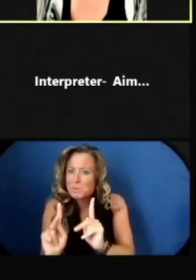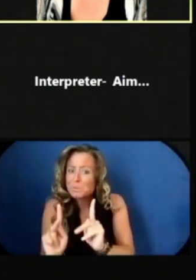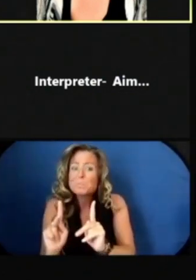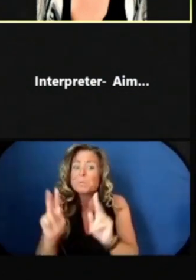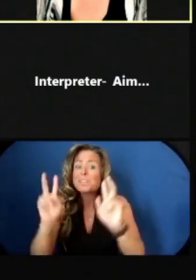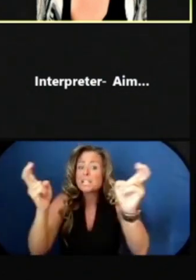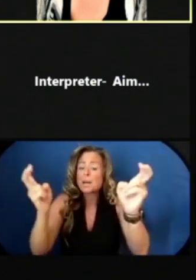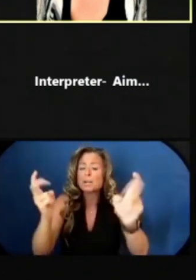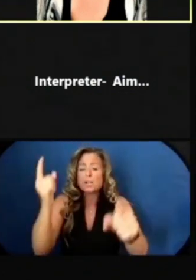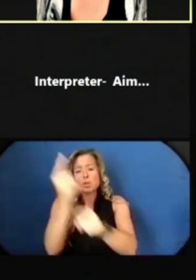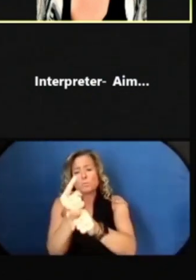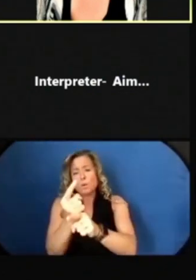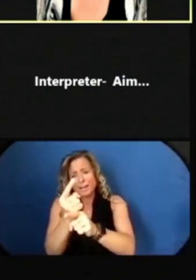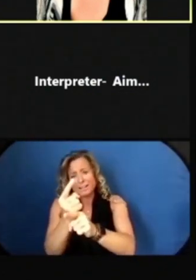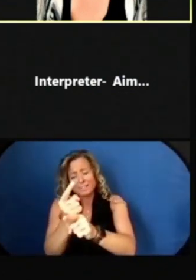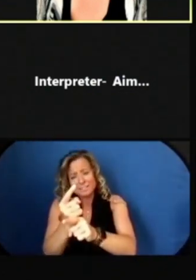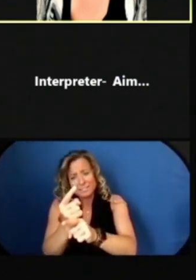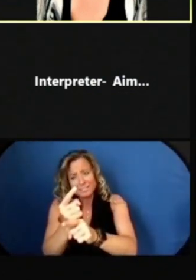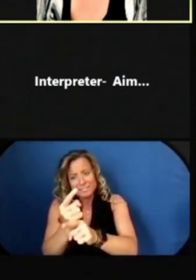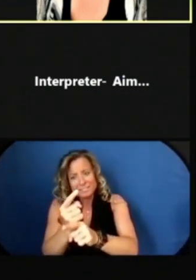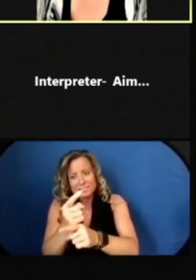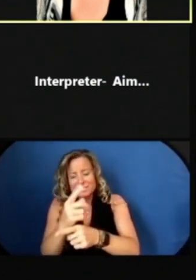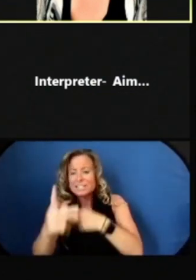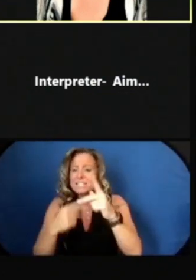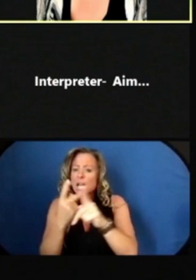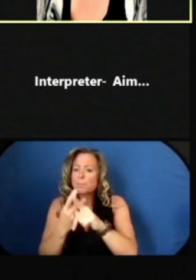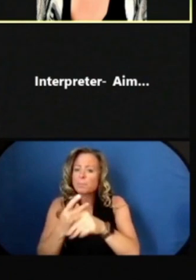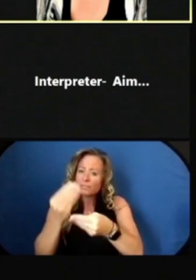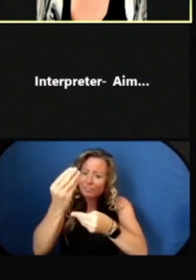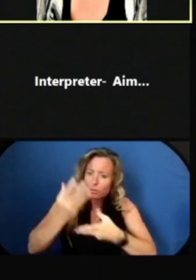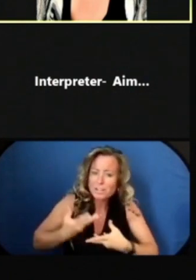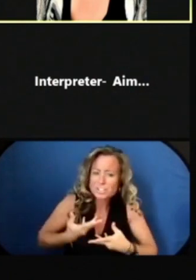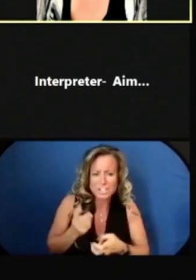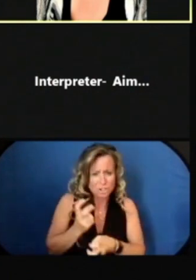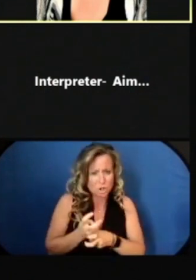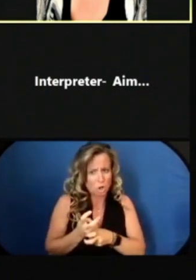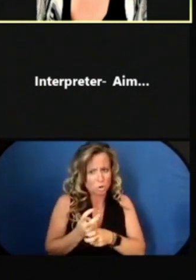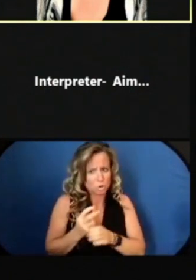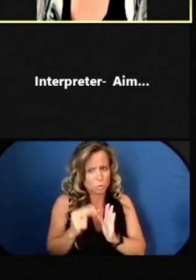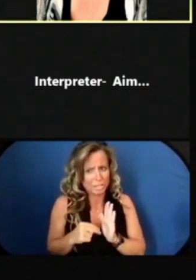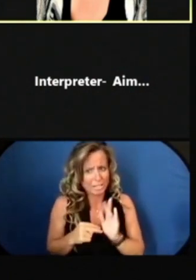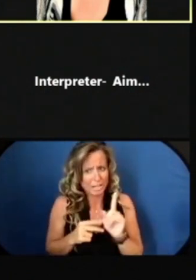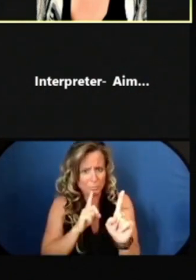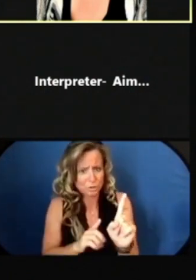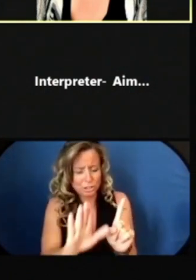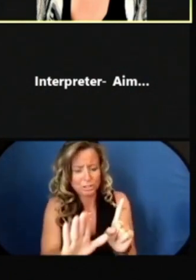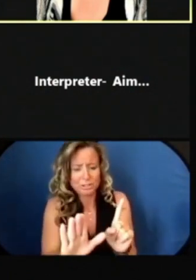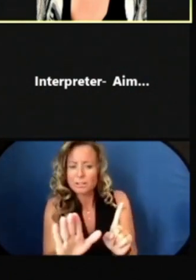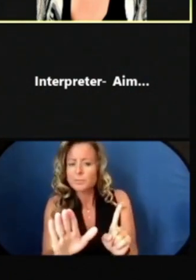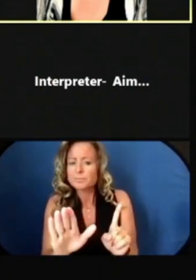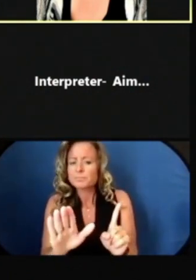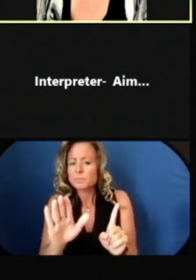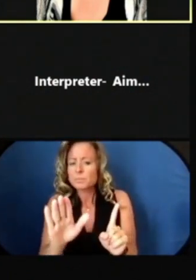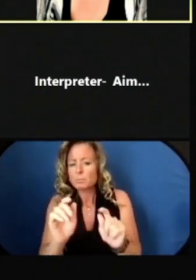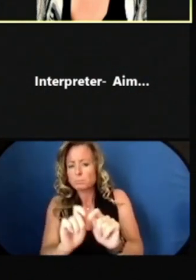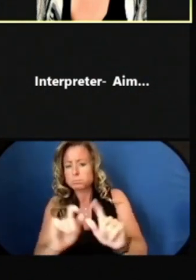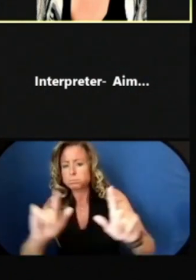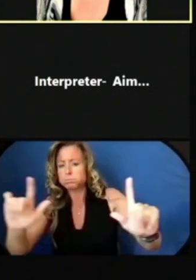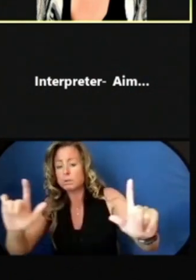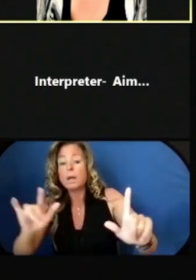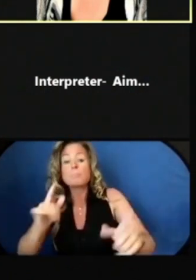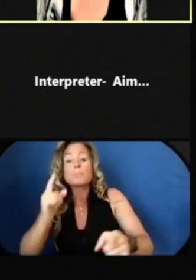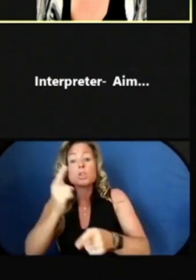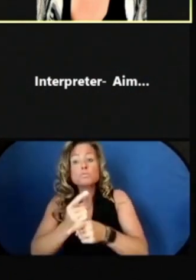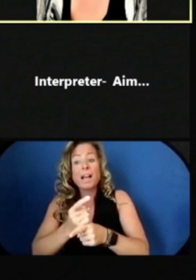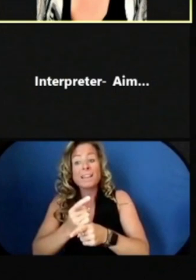the right amount of content, and it might be hard to read this, but I'm going to say this first. The right